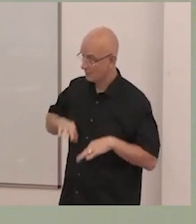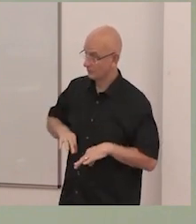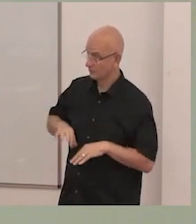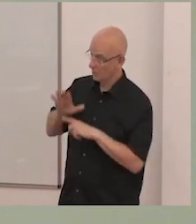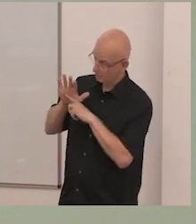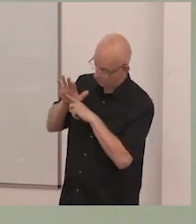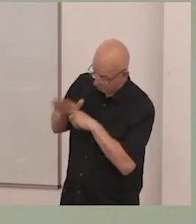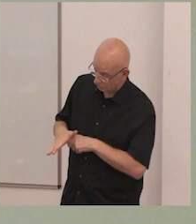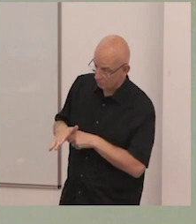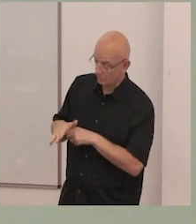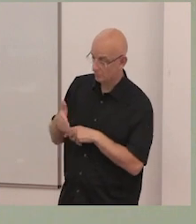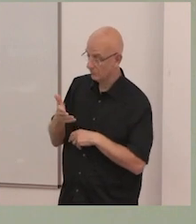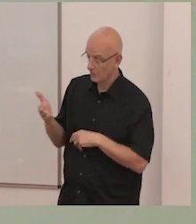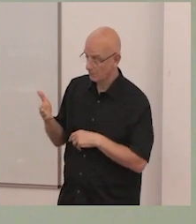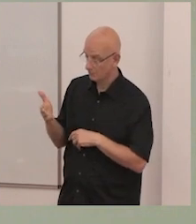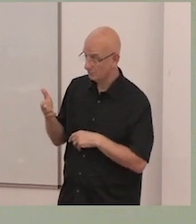to